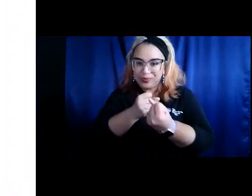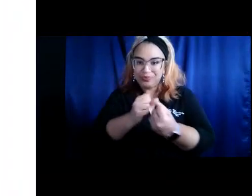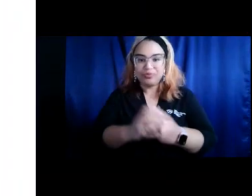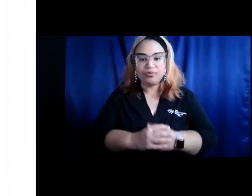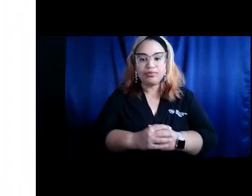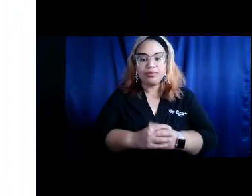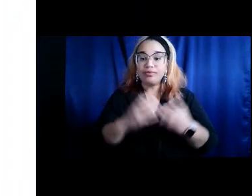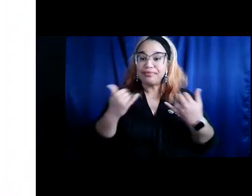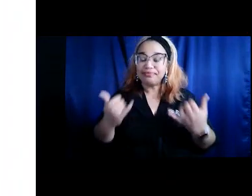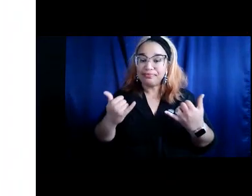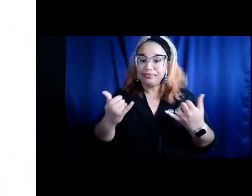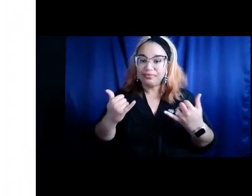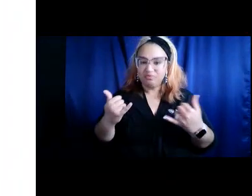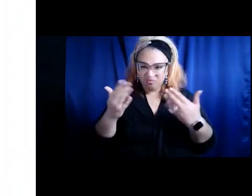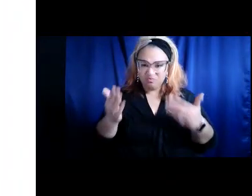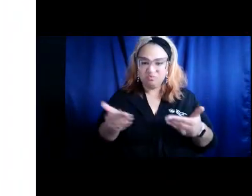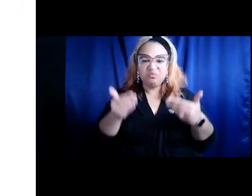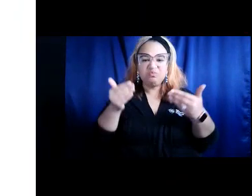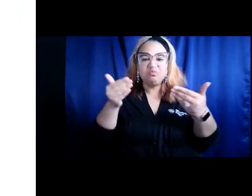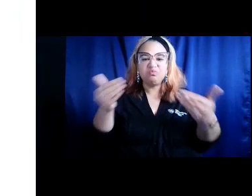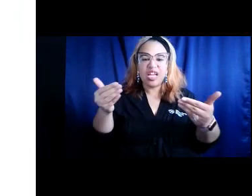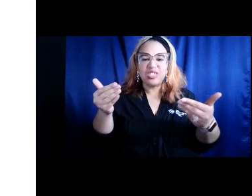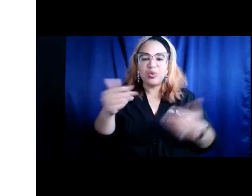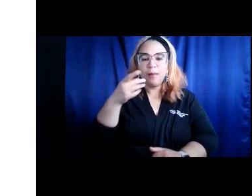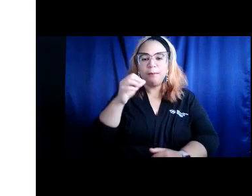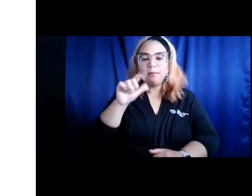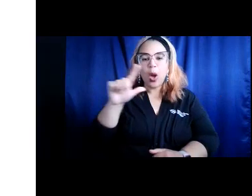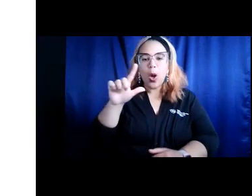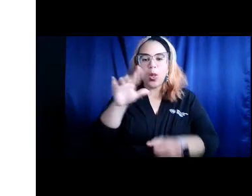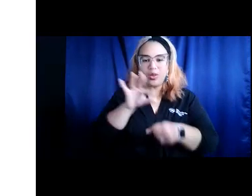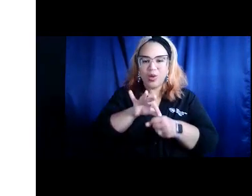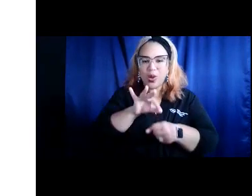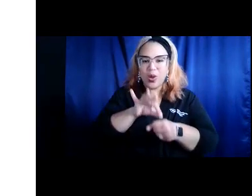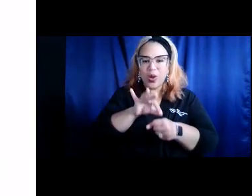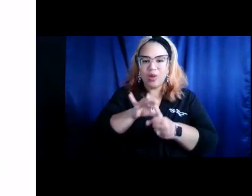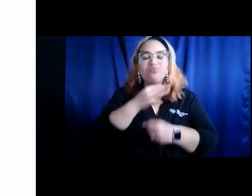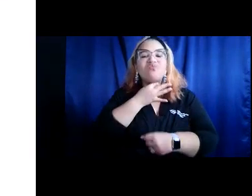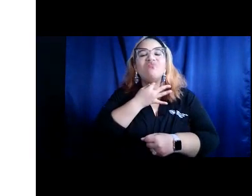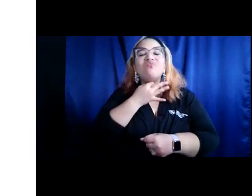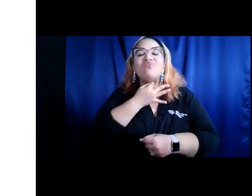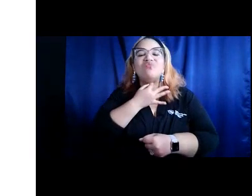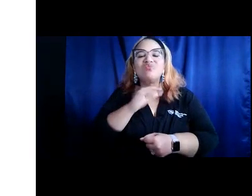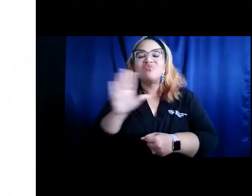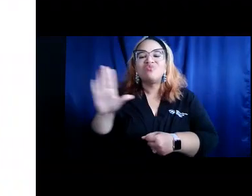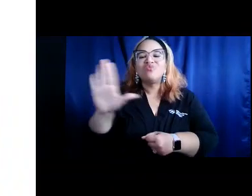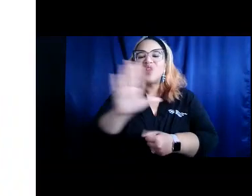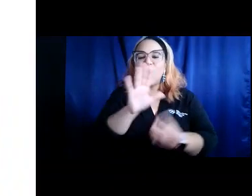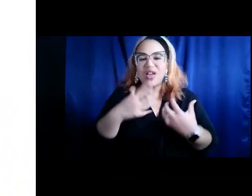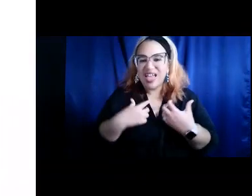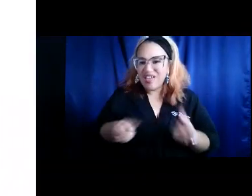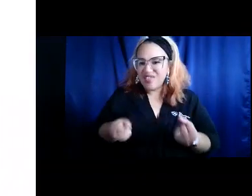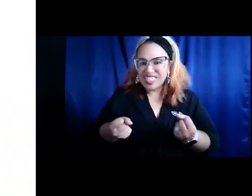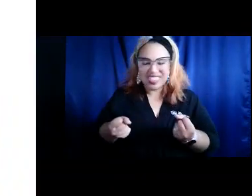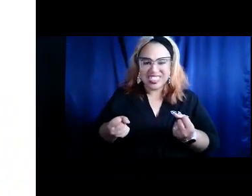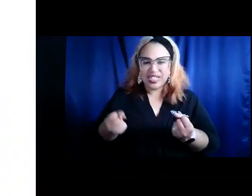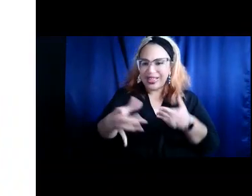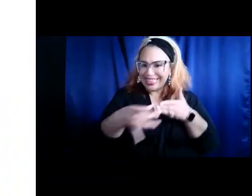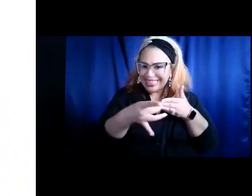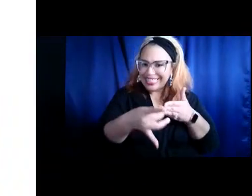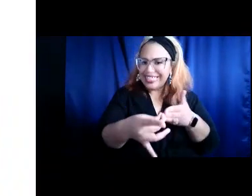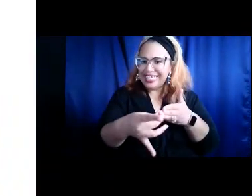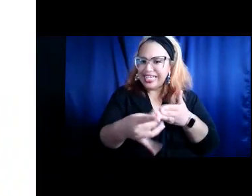screen how confident are you in your ability to lead inclusively. The options are 1, not